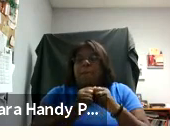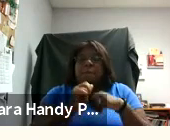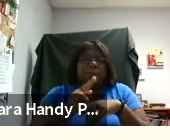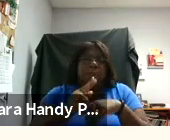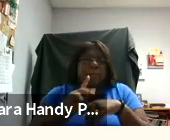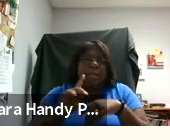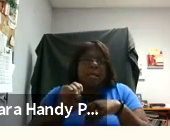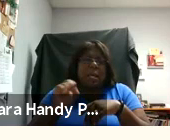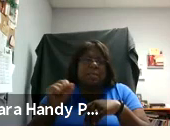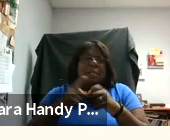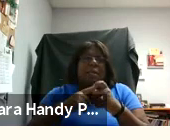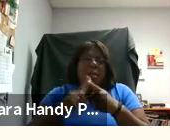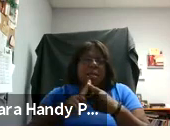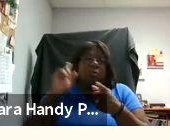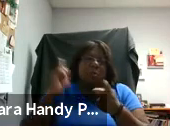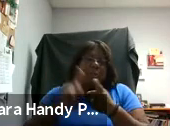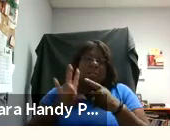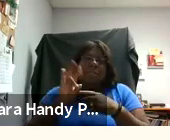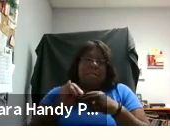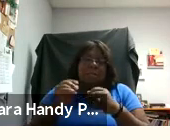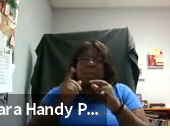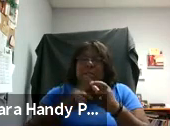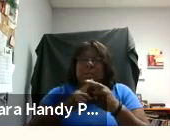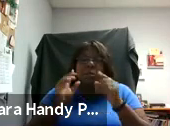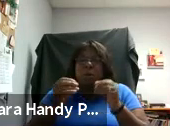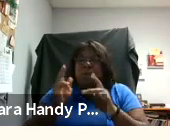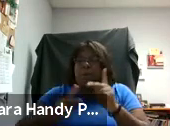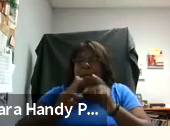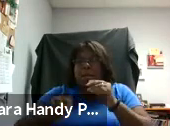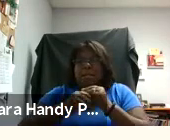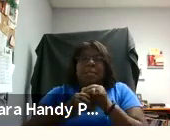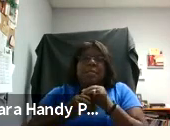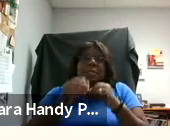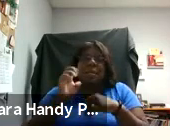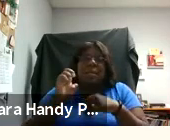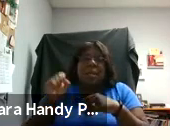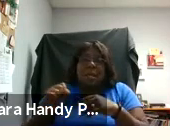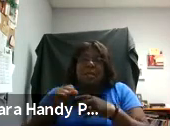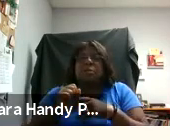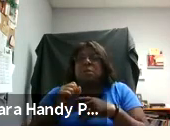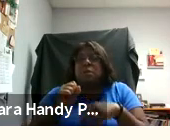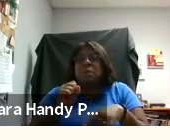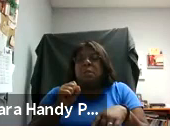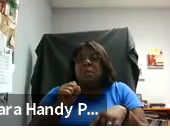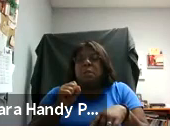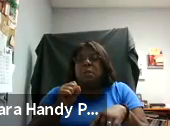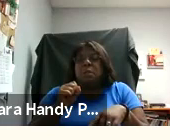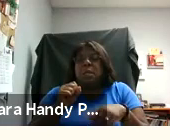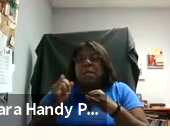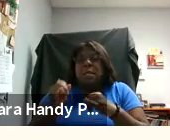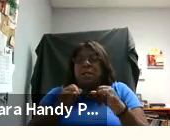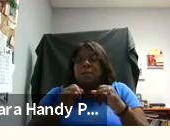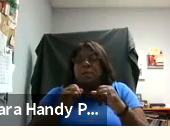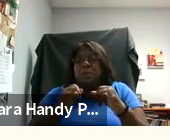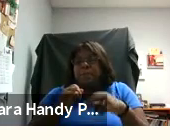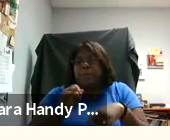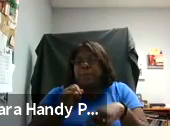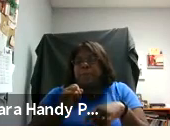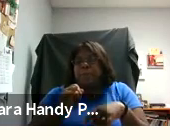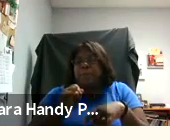down to 70 because no individuals can be added on to EES roles in individual community